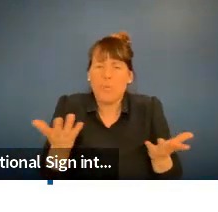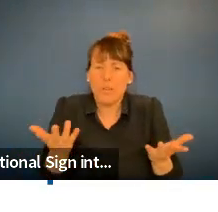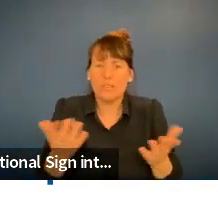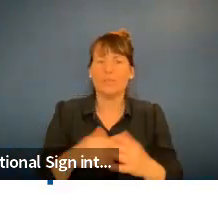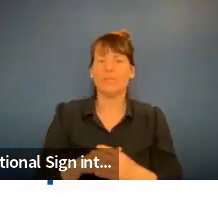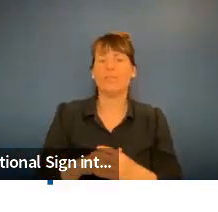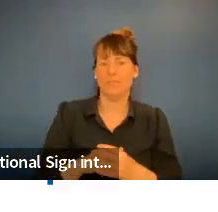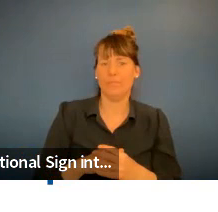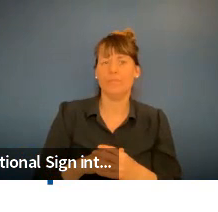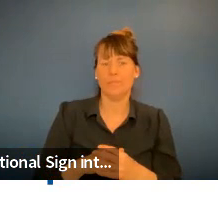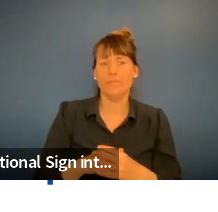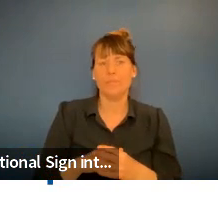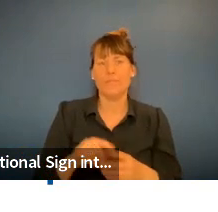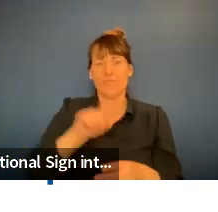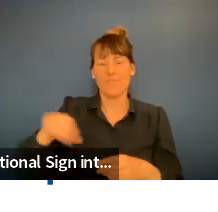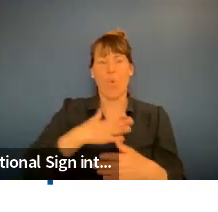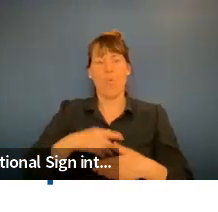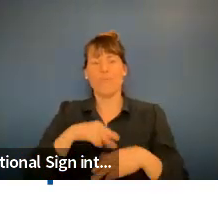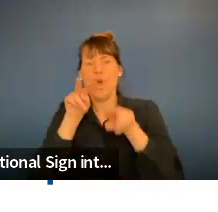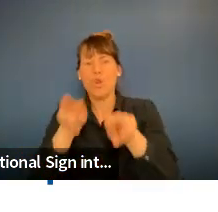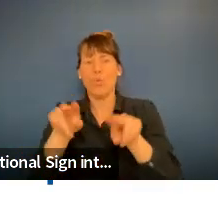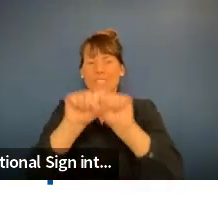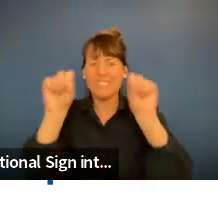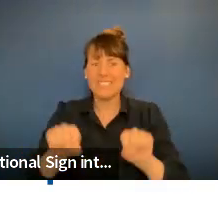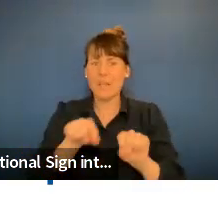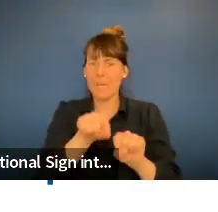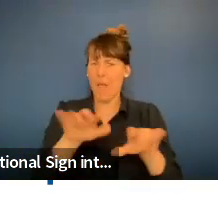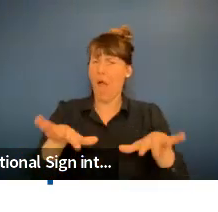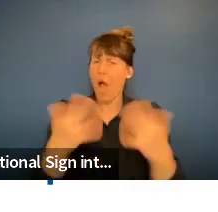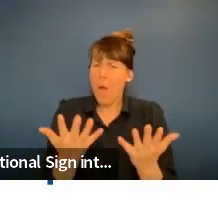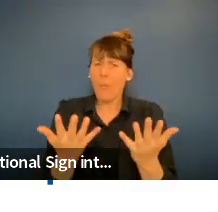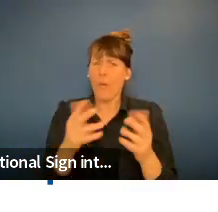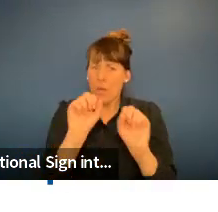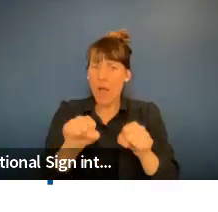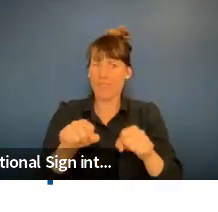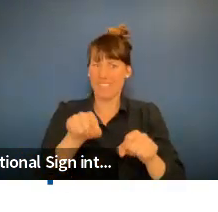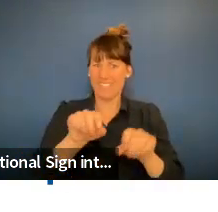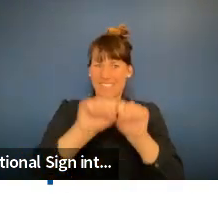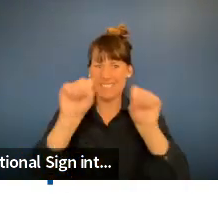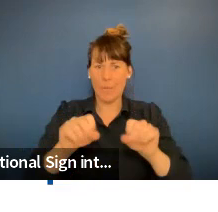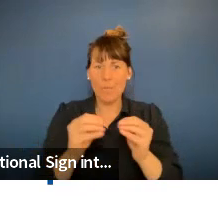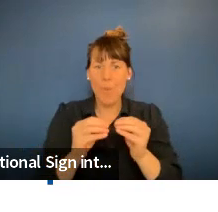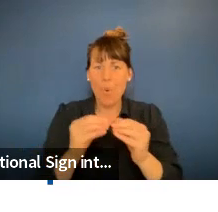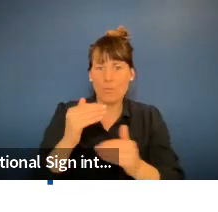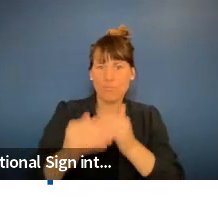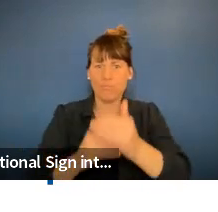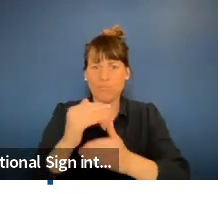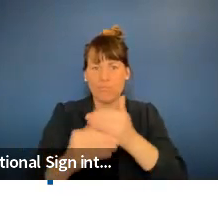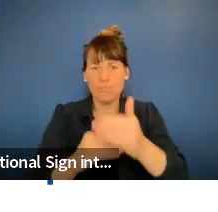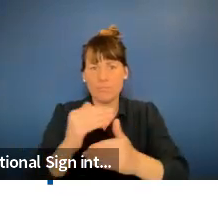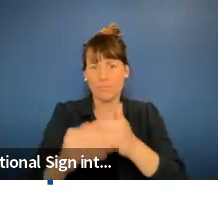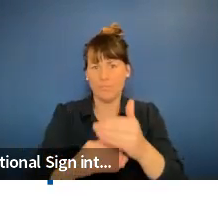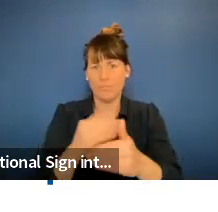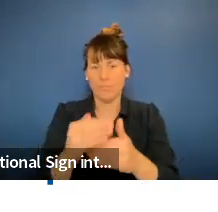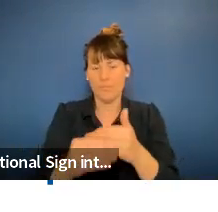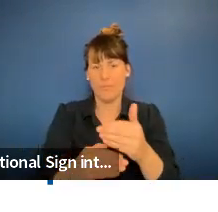provide assistive products. And in that, we look at what are the human resources available, what are the policies available, what are the financing available,